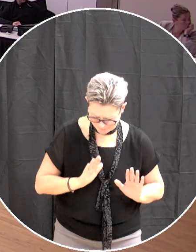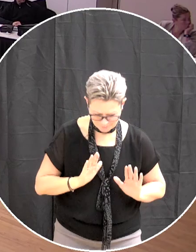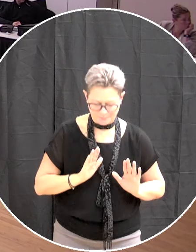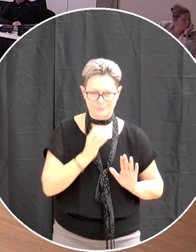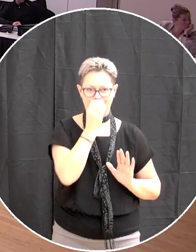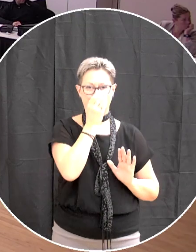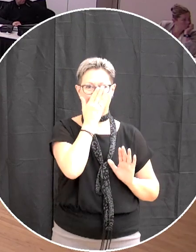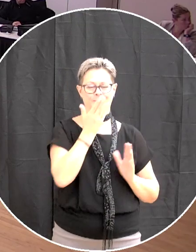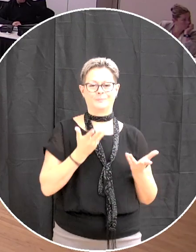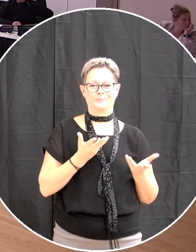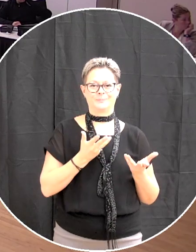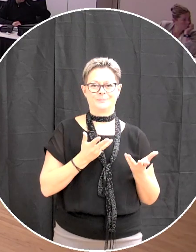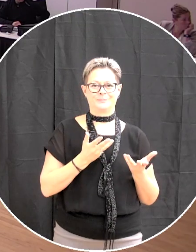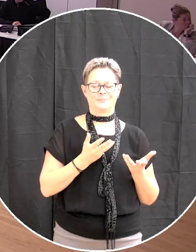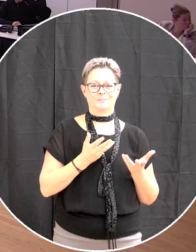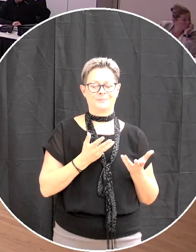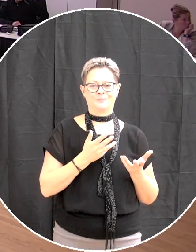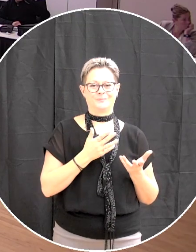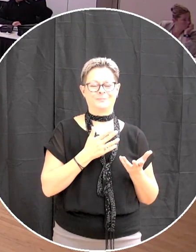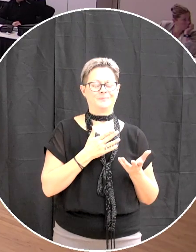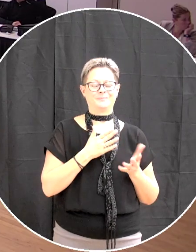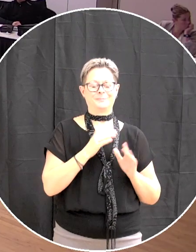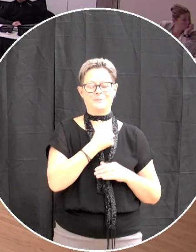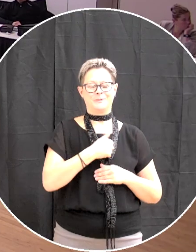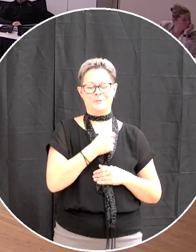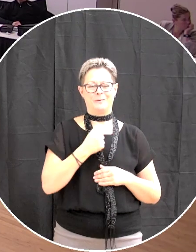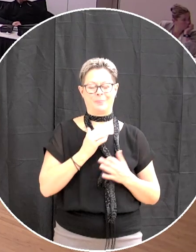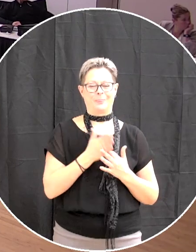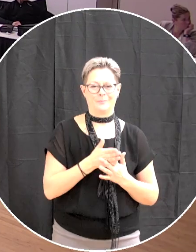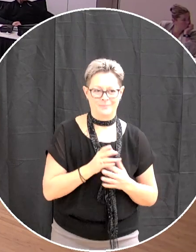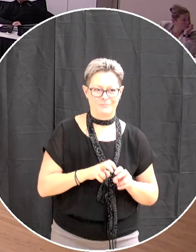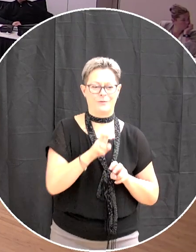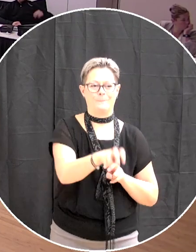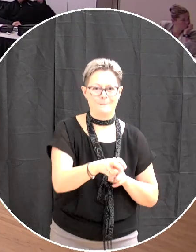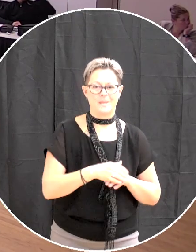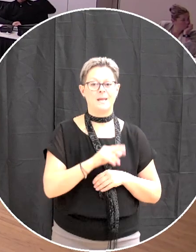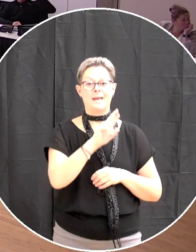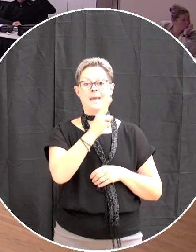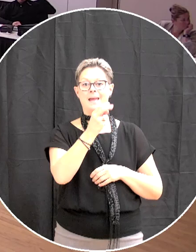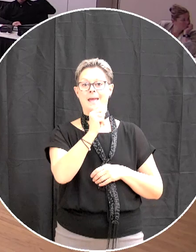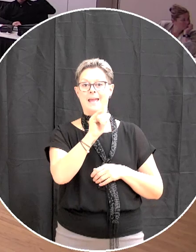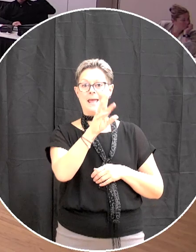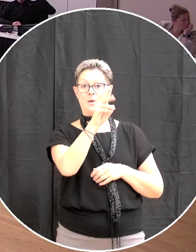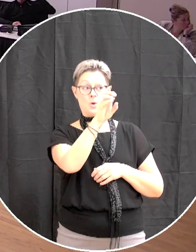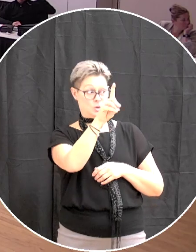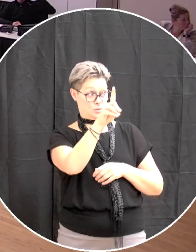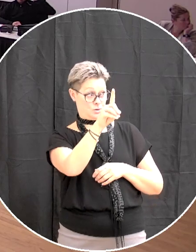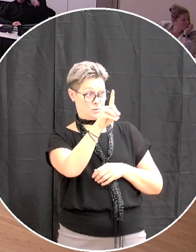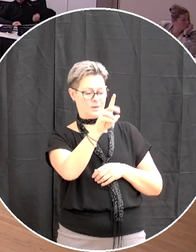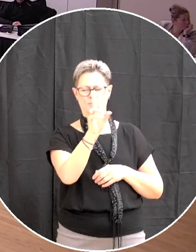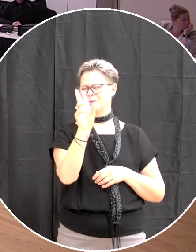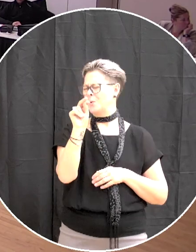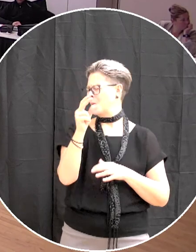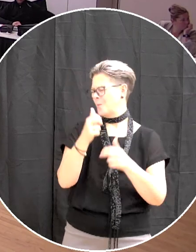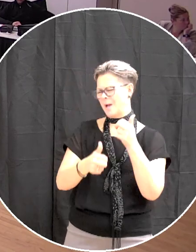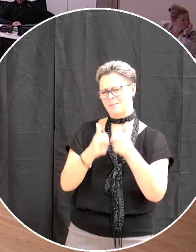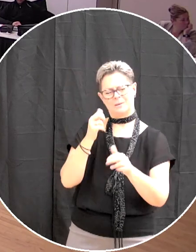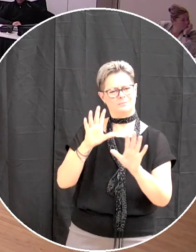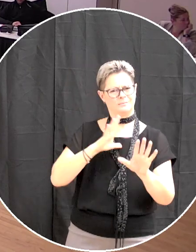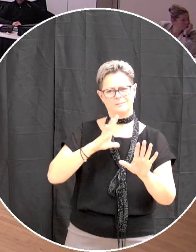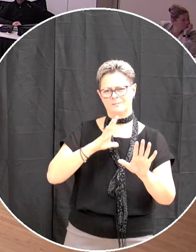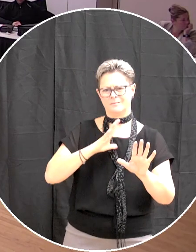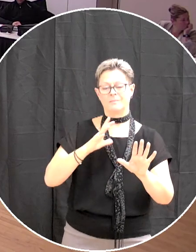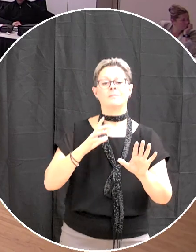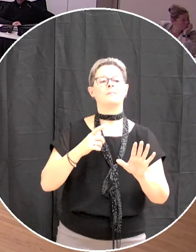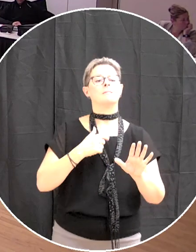the residual responsibility. Sorry. Hayward. Okay, not a problem. I